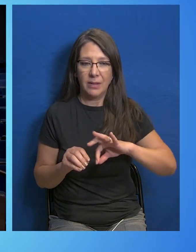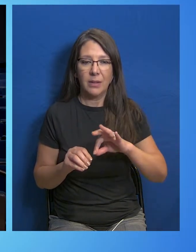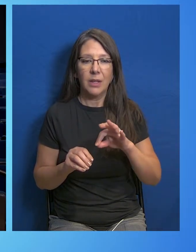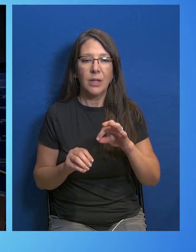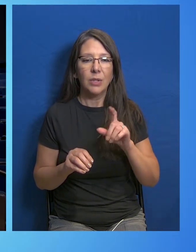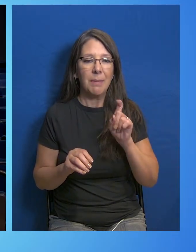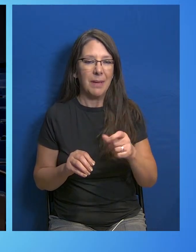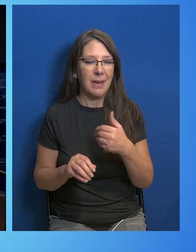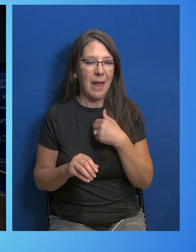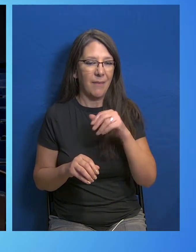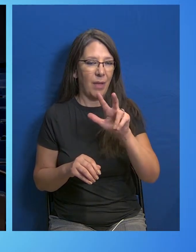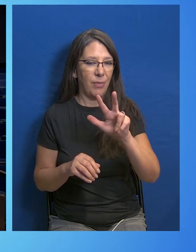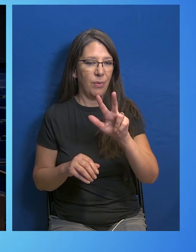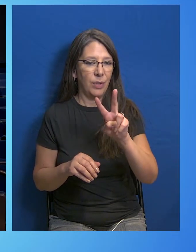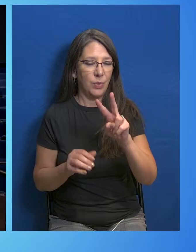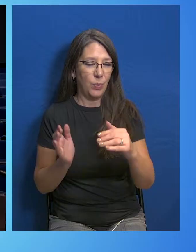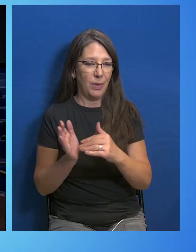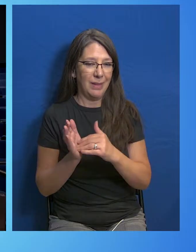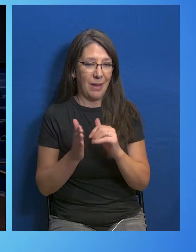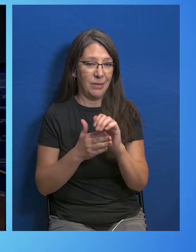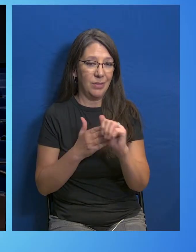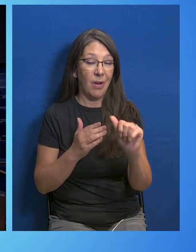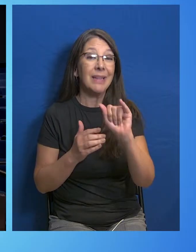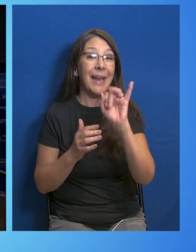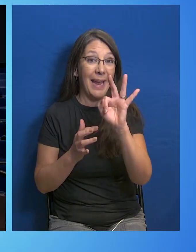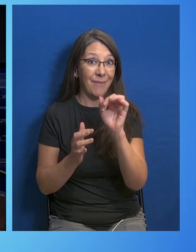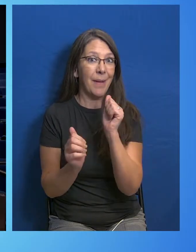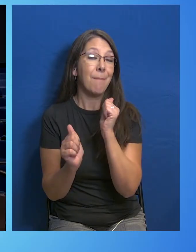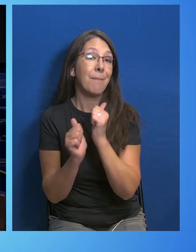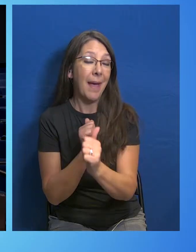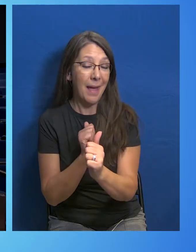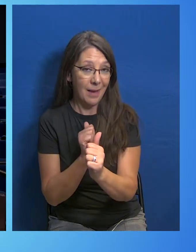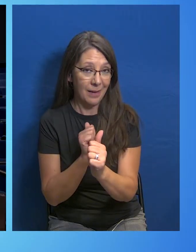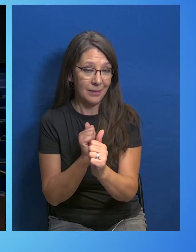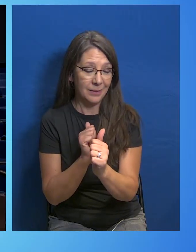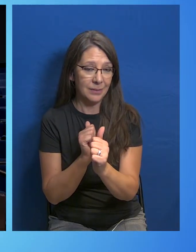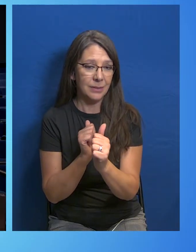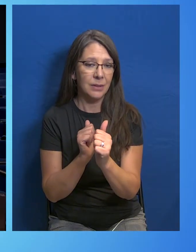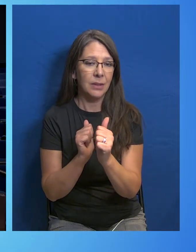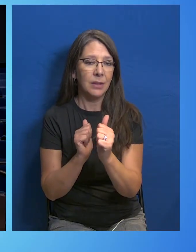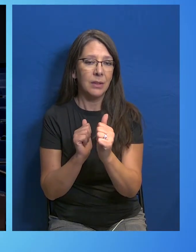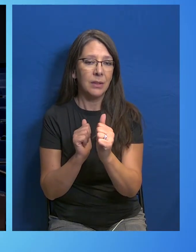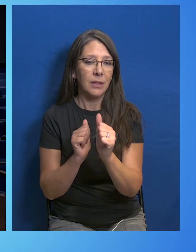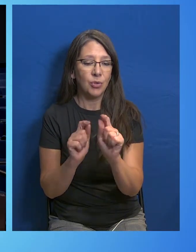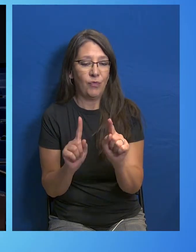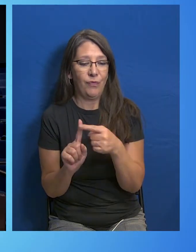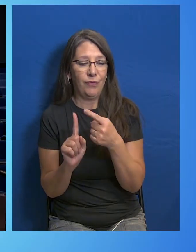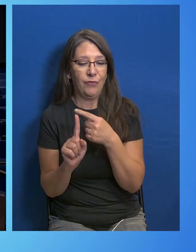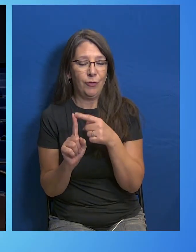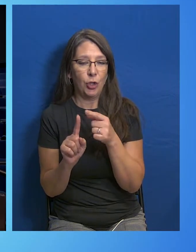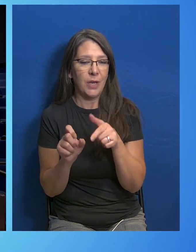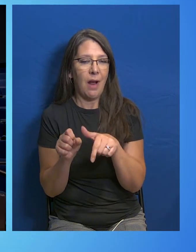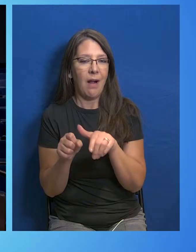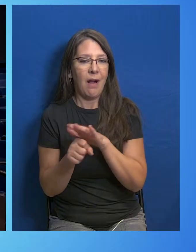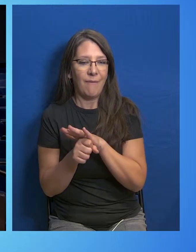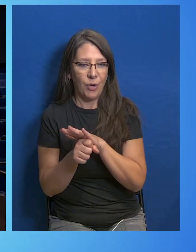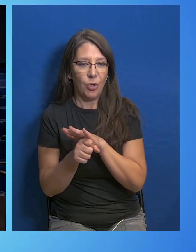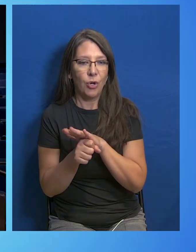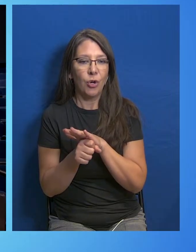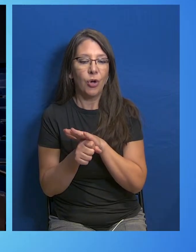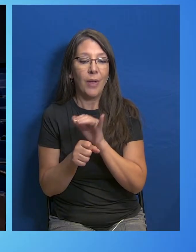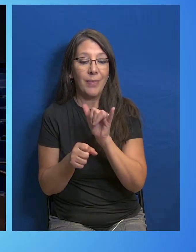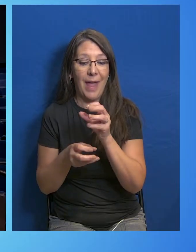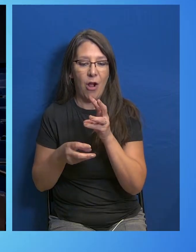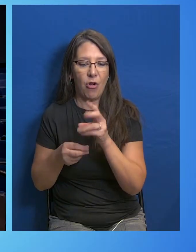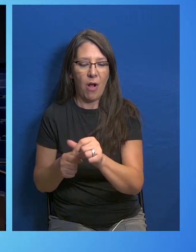approximately $32,000 if the bill is passed, to cover the costs of the design and the